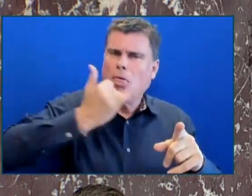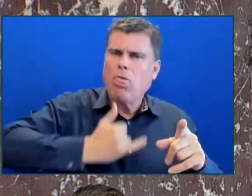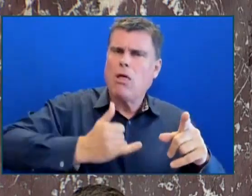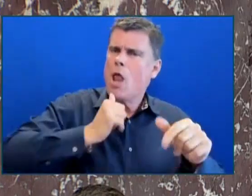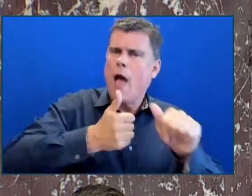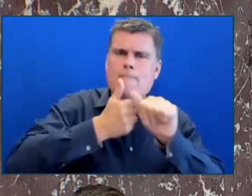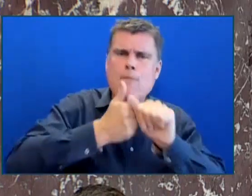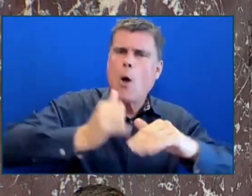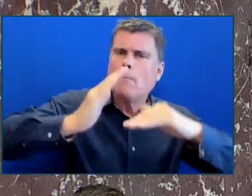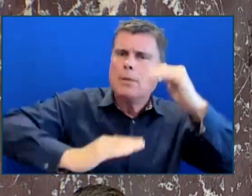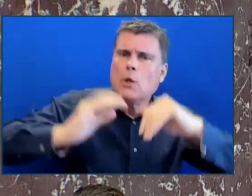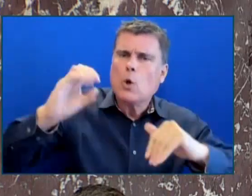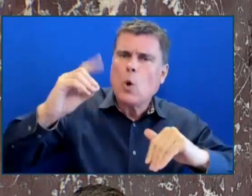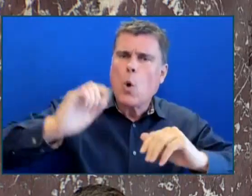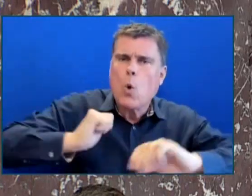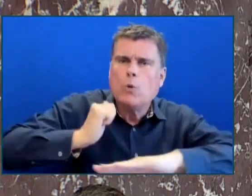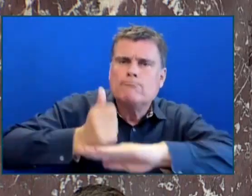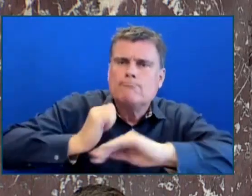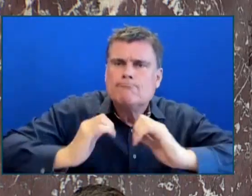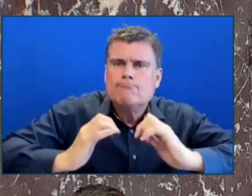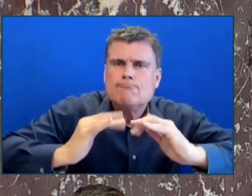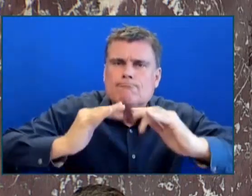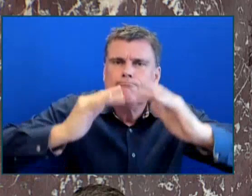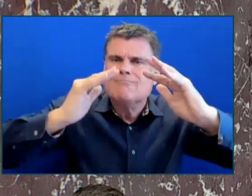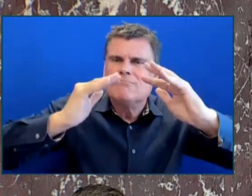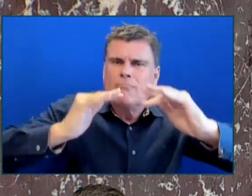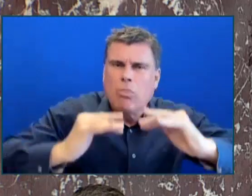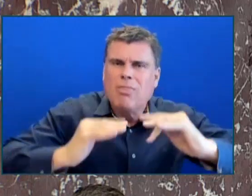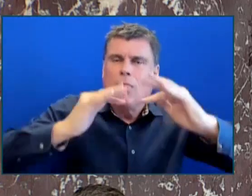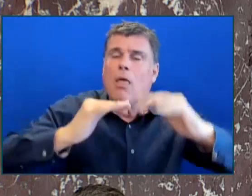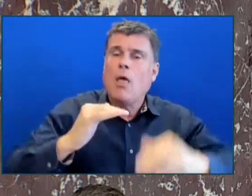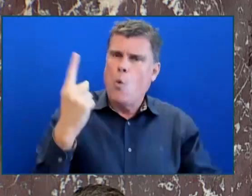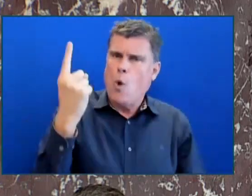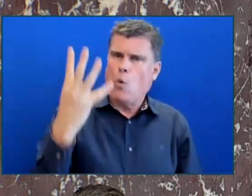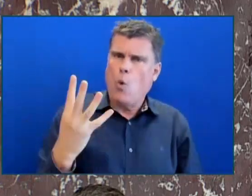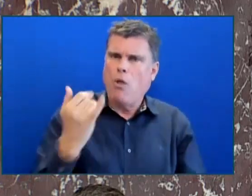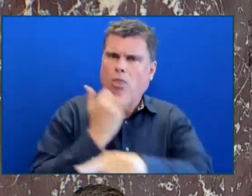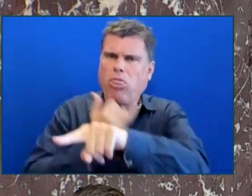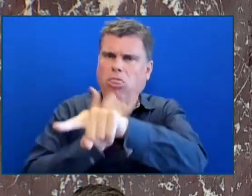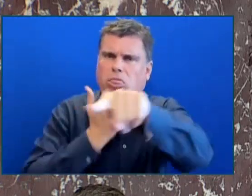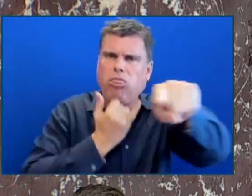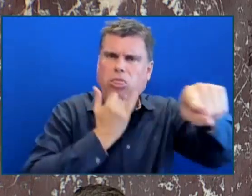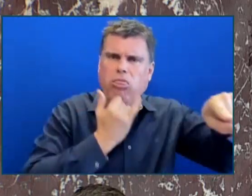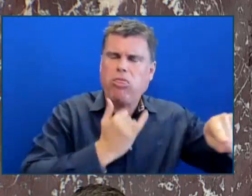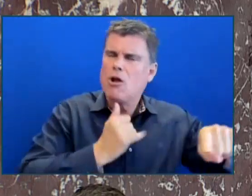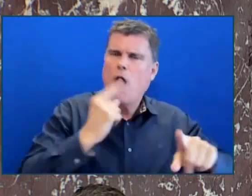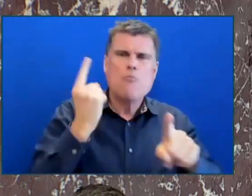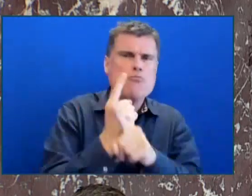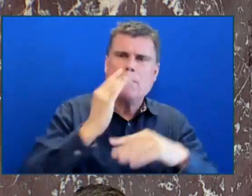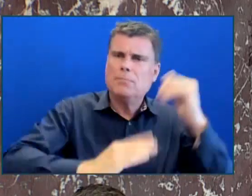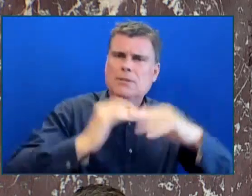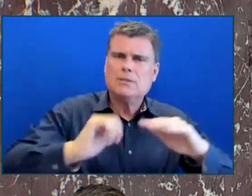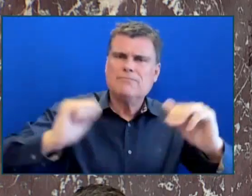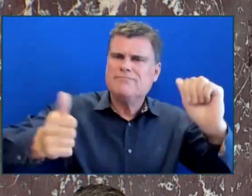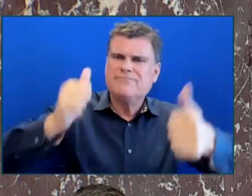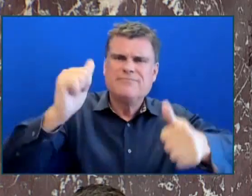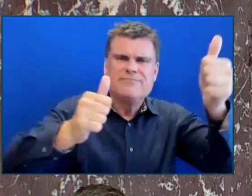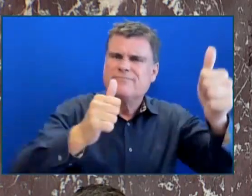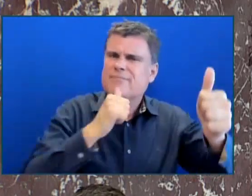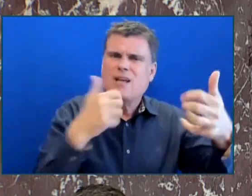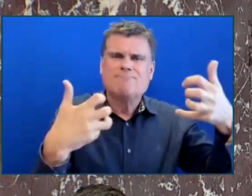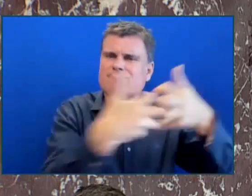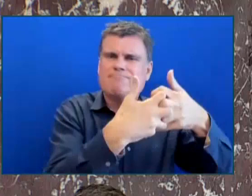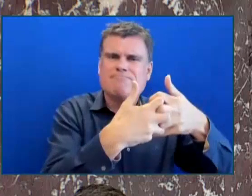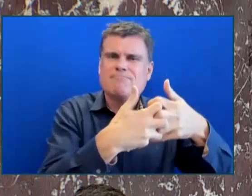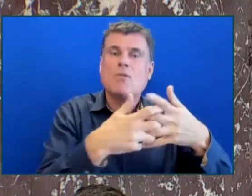Atira properties, displacing over 360 people. In fact, the devastating fire at the Winters Hotel, while this Premier was